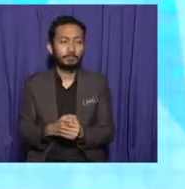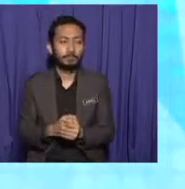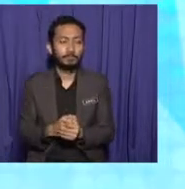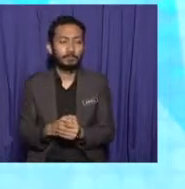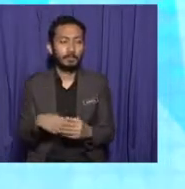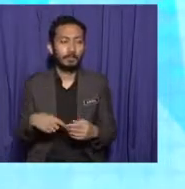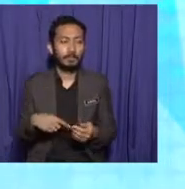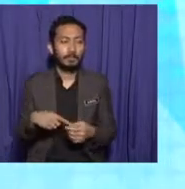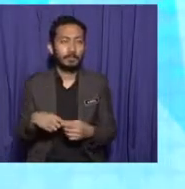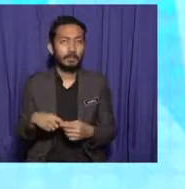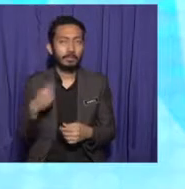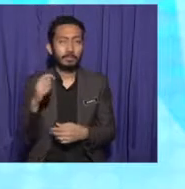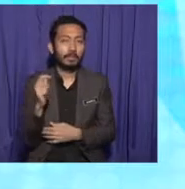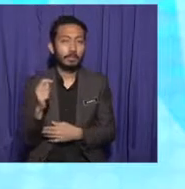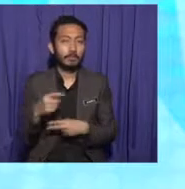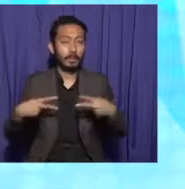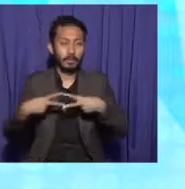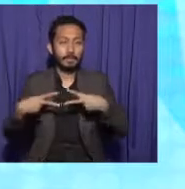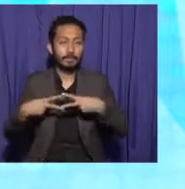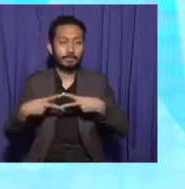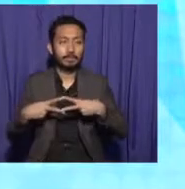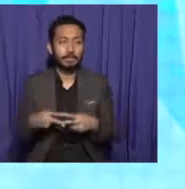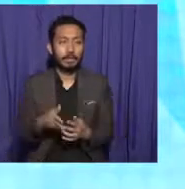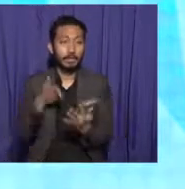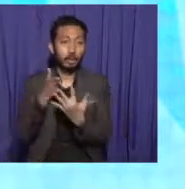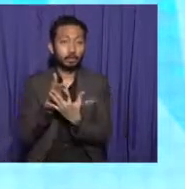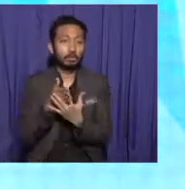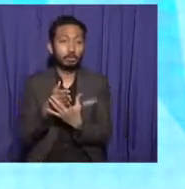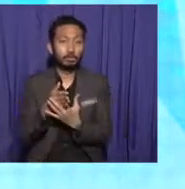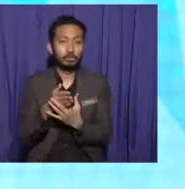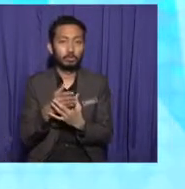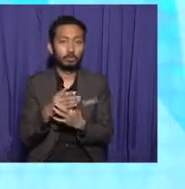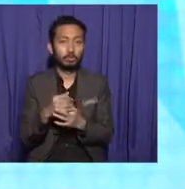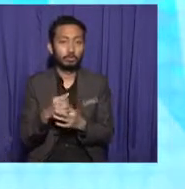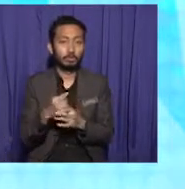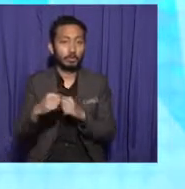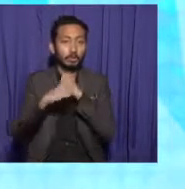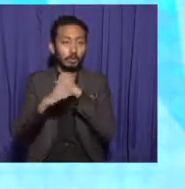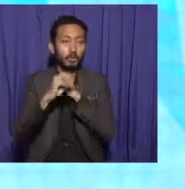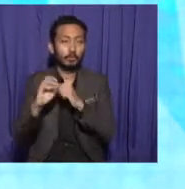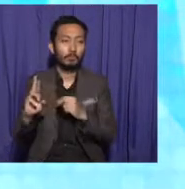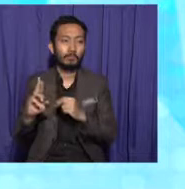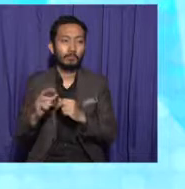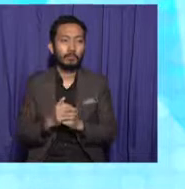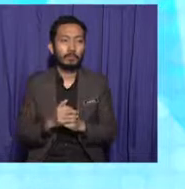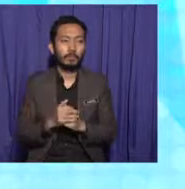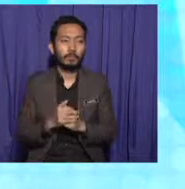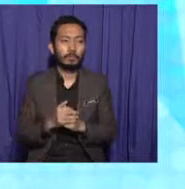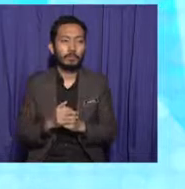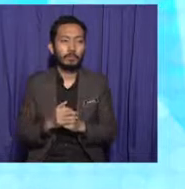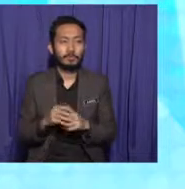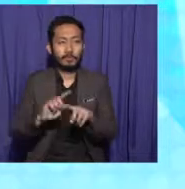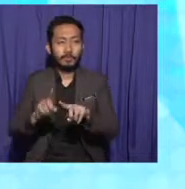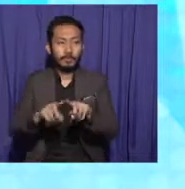The voltage across the resistor varies sinusoidally with time. A sinusoidal potential difference can be